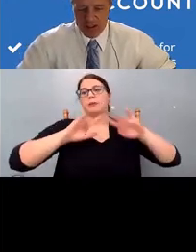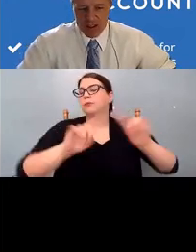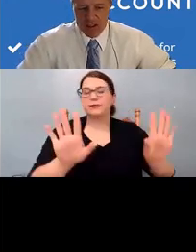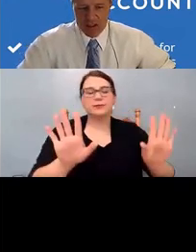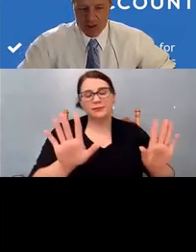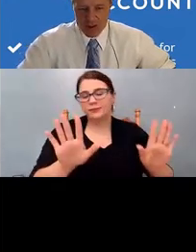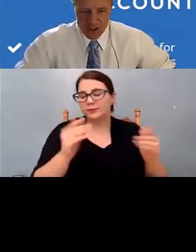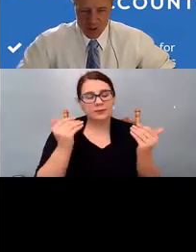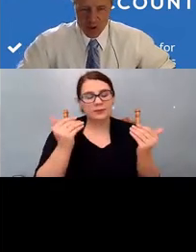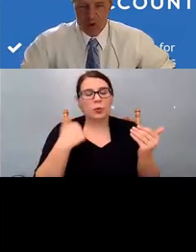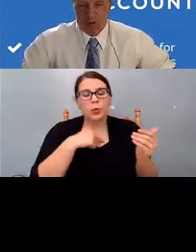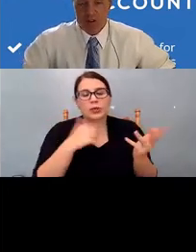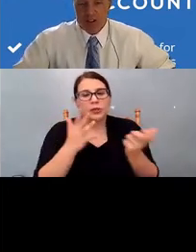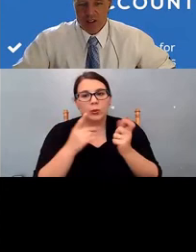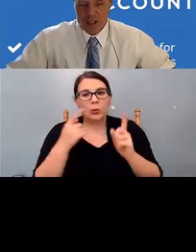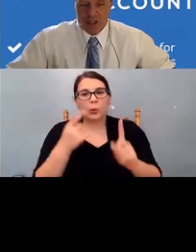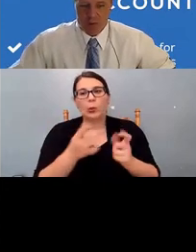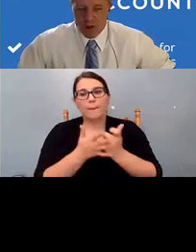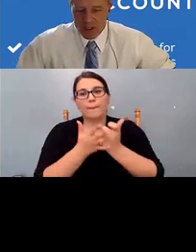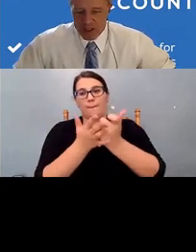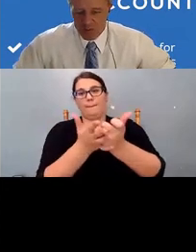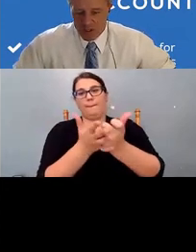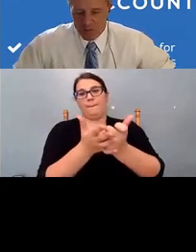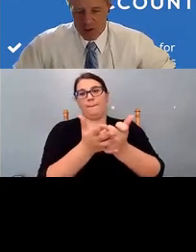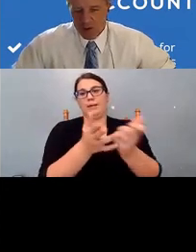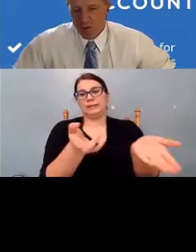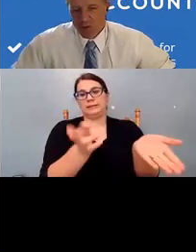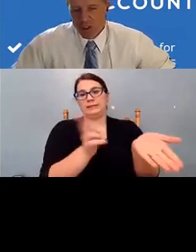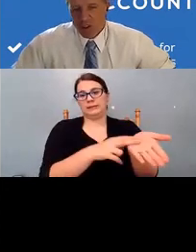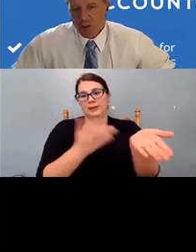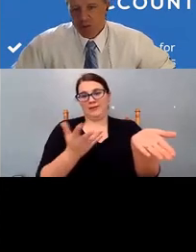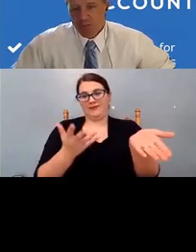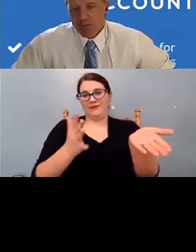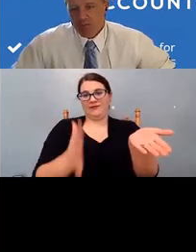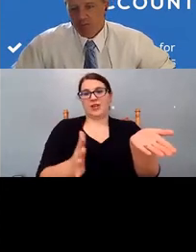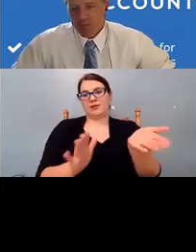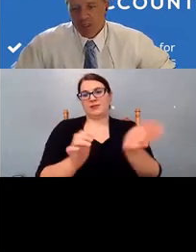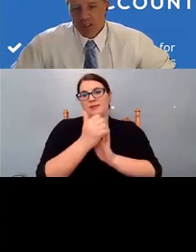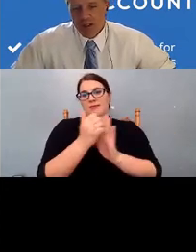that you get enrolled, you get the account up and running, and it becomes usable for you.